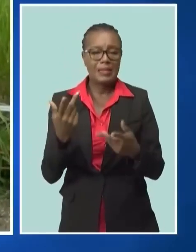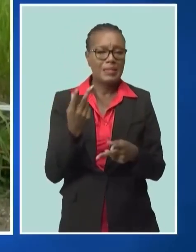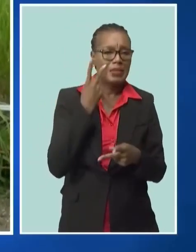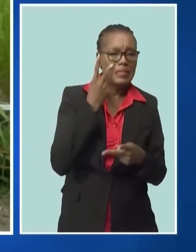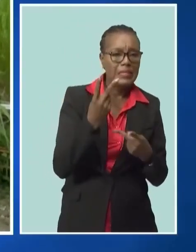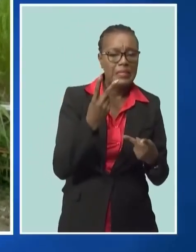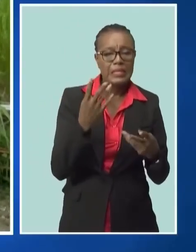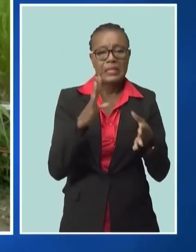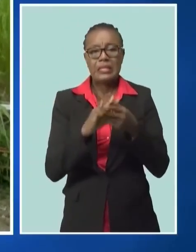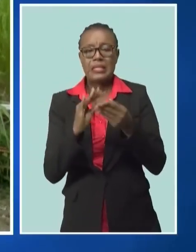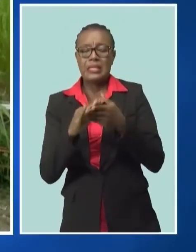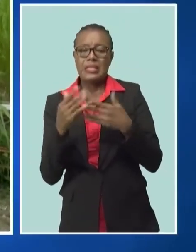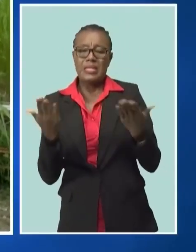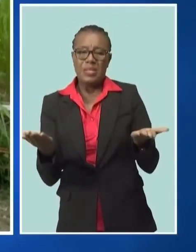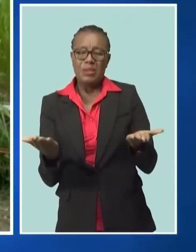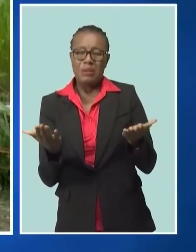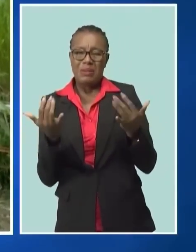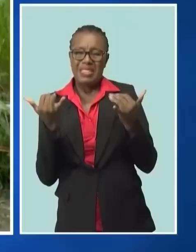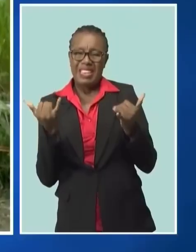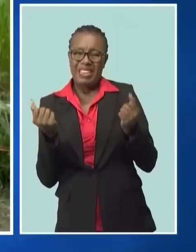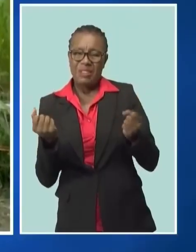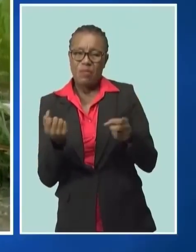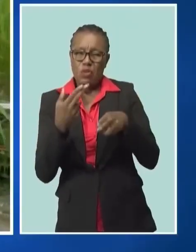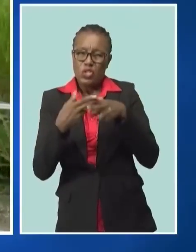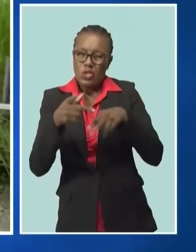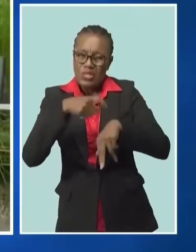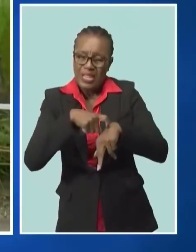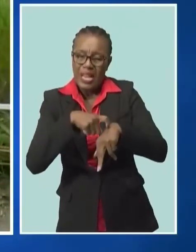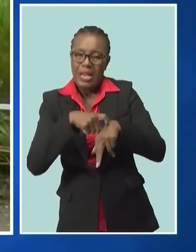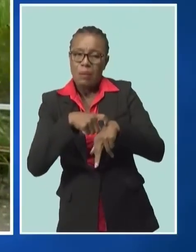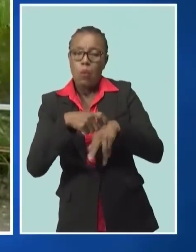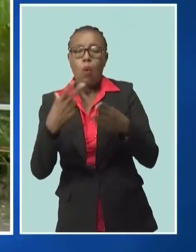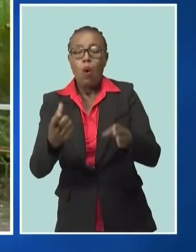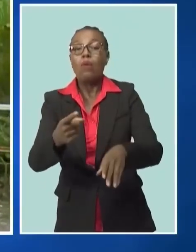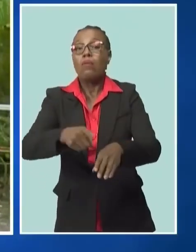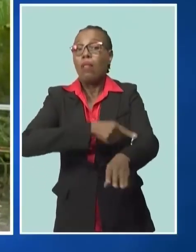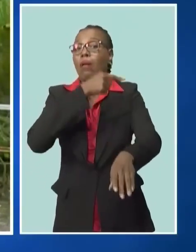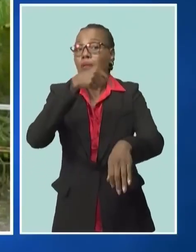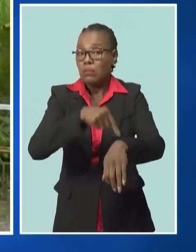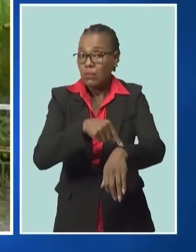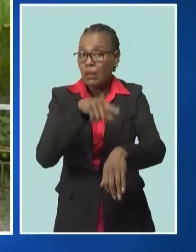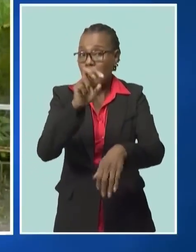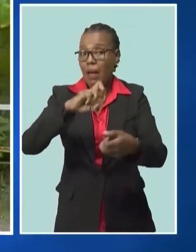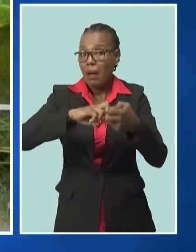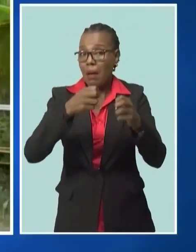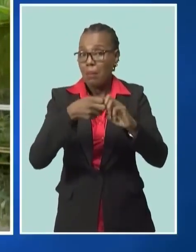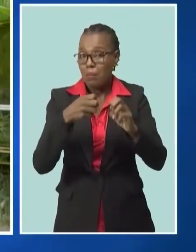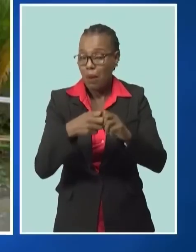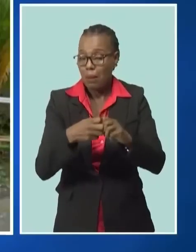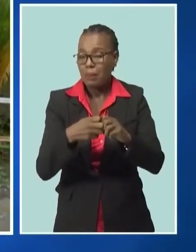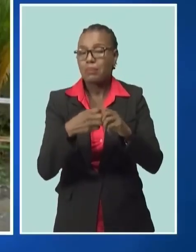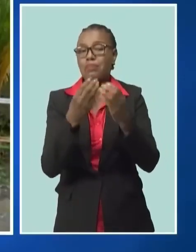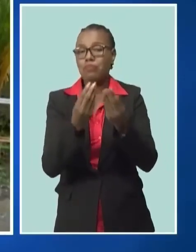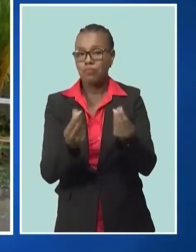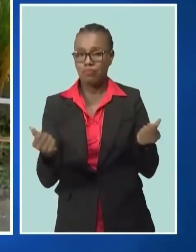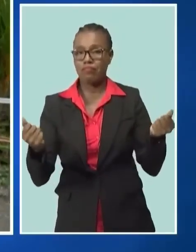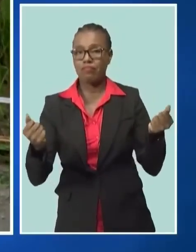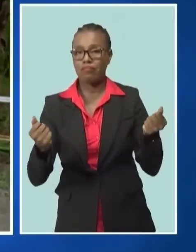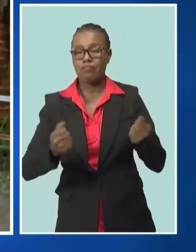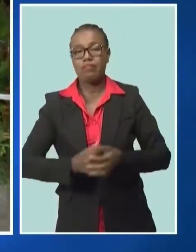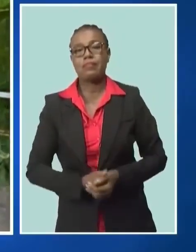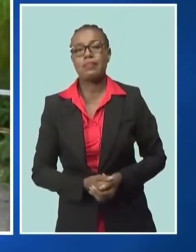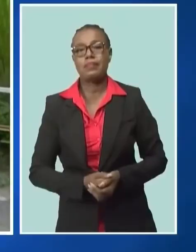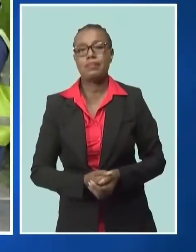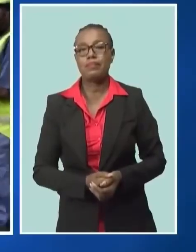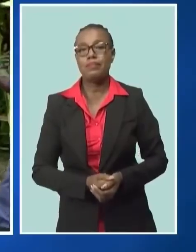to temporarily and permanently erect the problem that's right now at Barbados. Resident